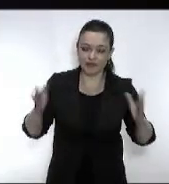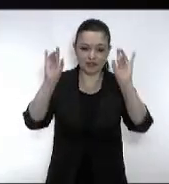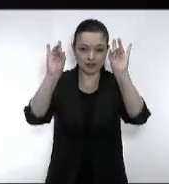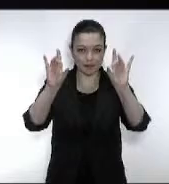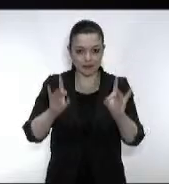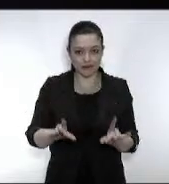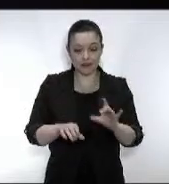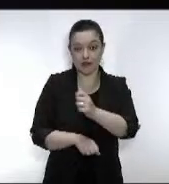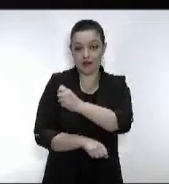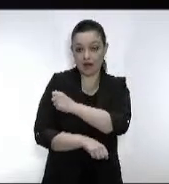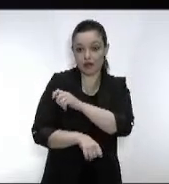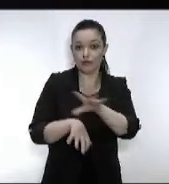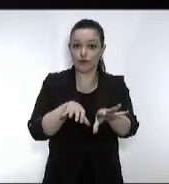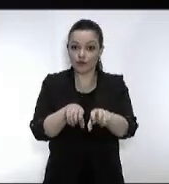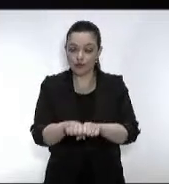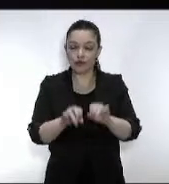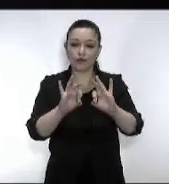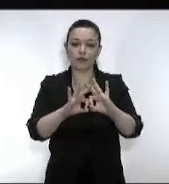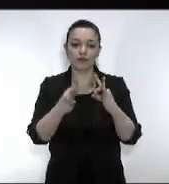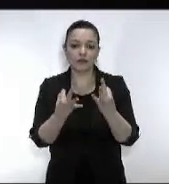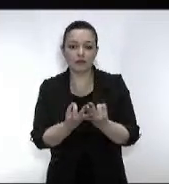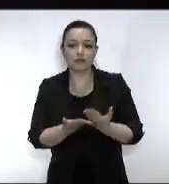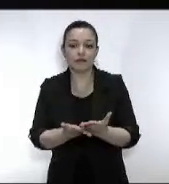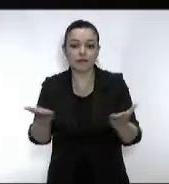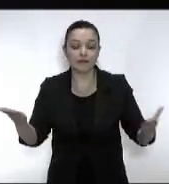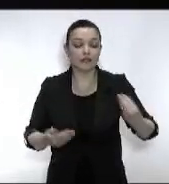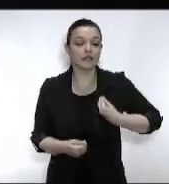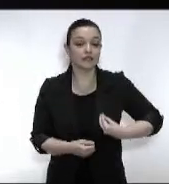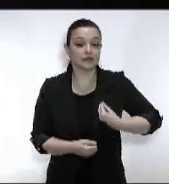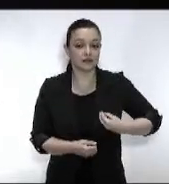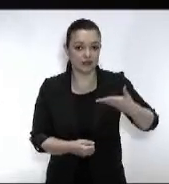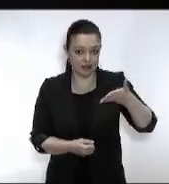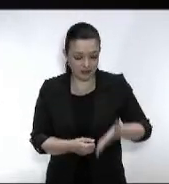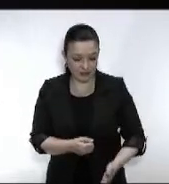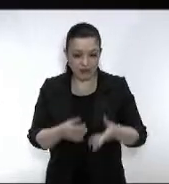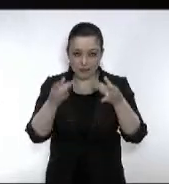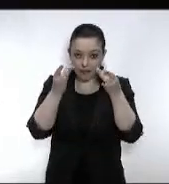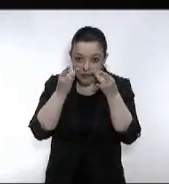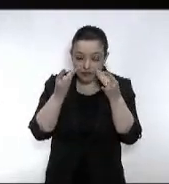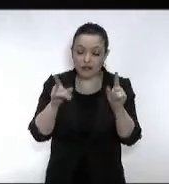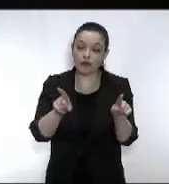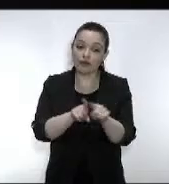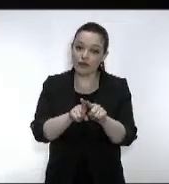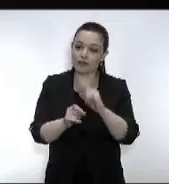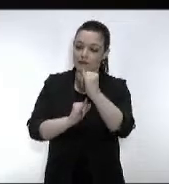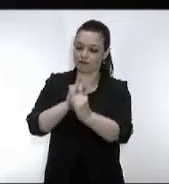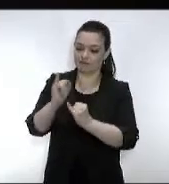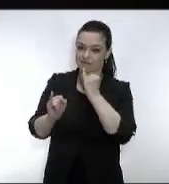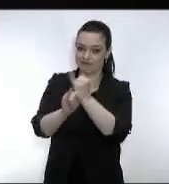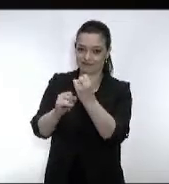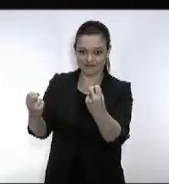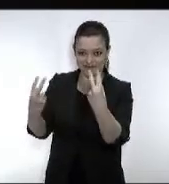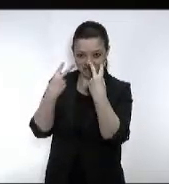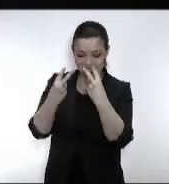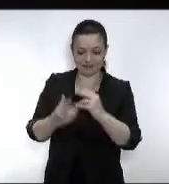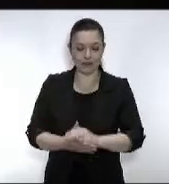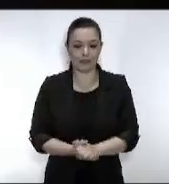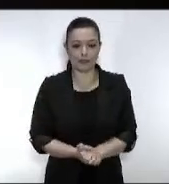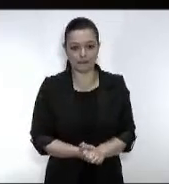graduates, their parents, family members, and guests who are here in person or are following us on the